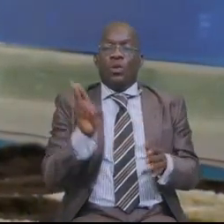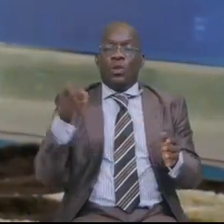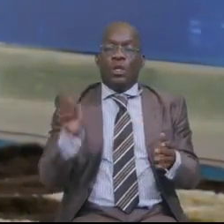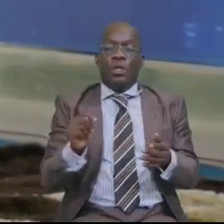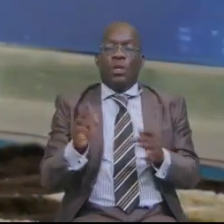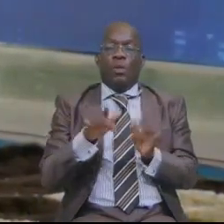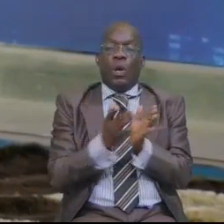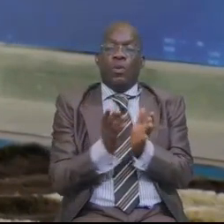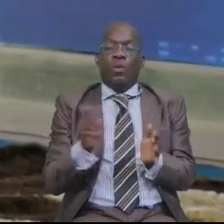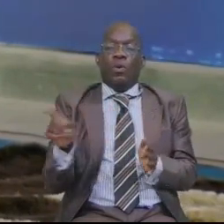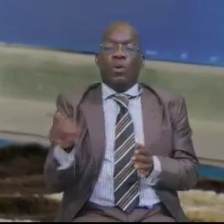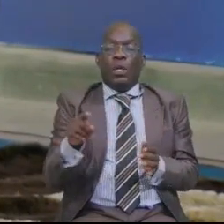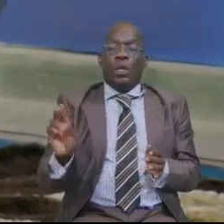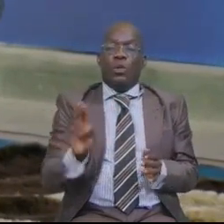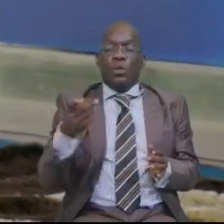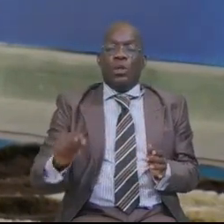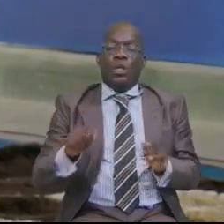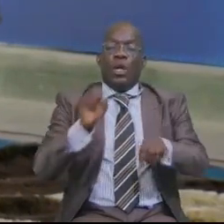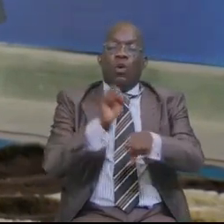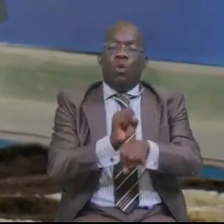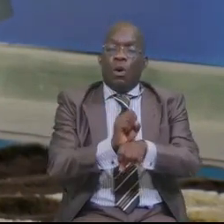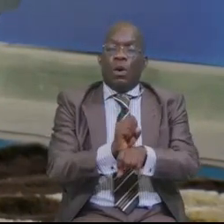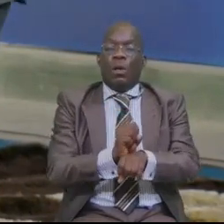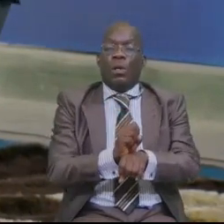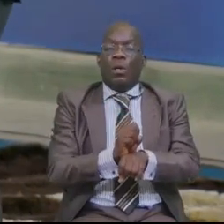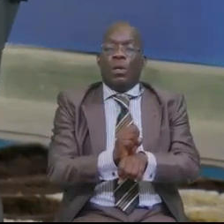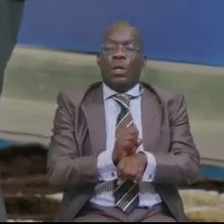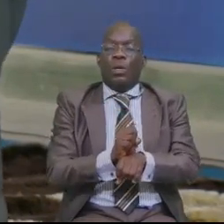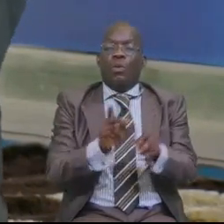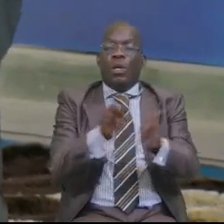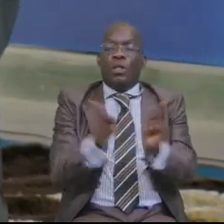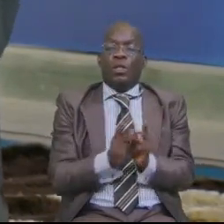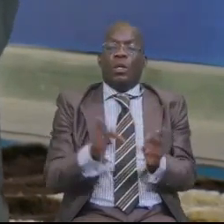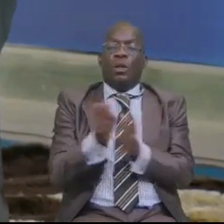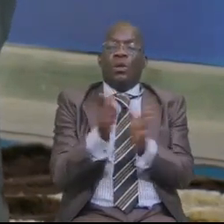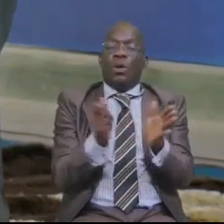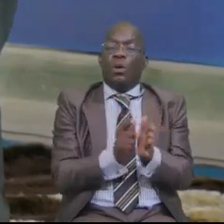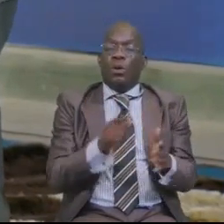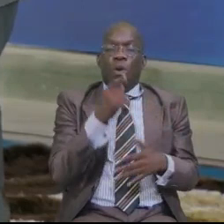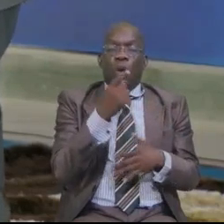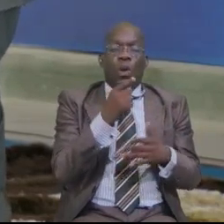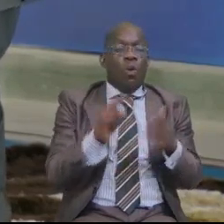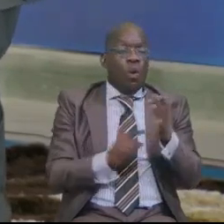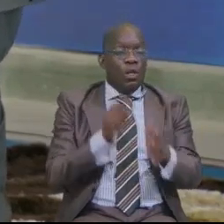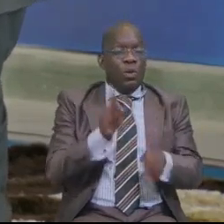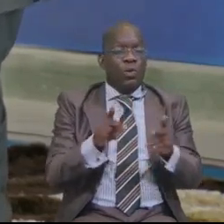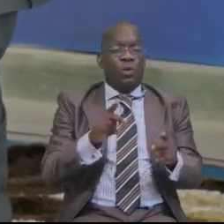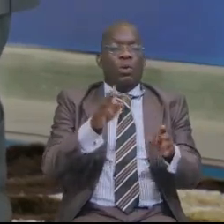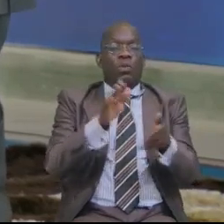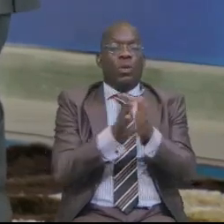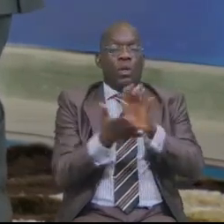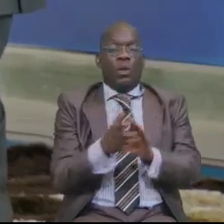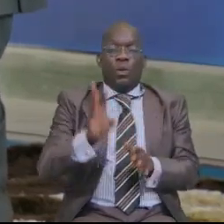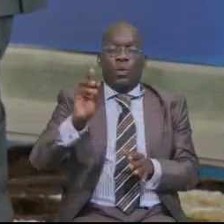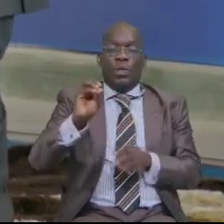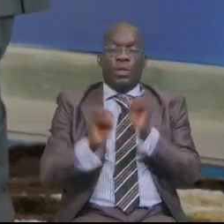workplace. They say in the workplace what the people do. Once they reach 60, 65,